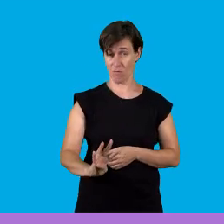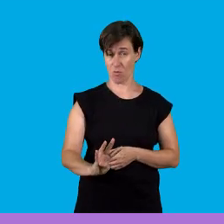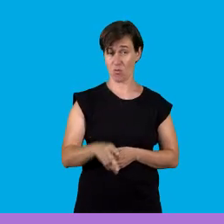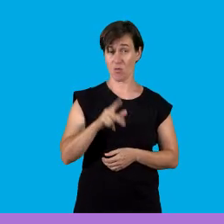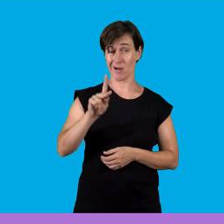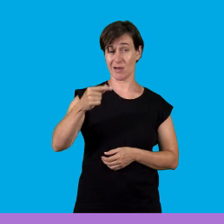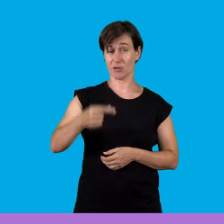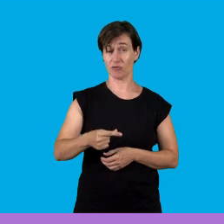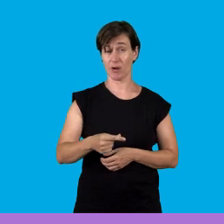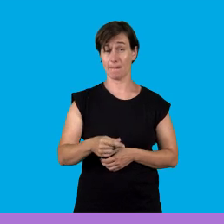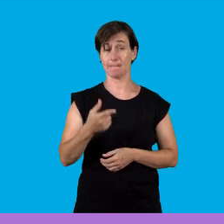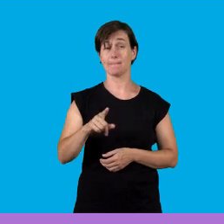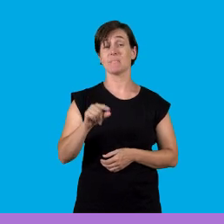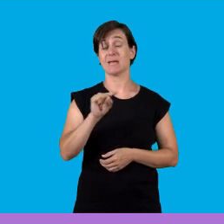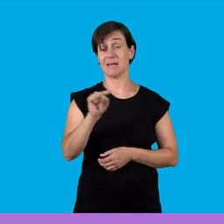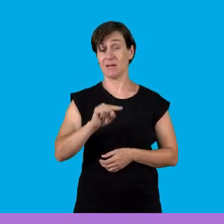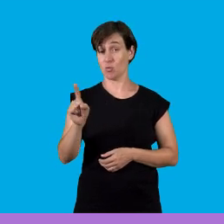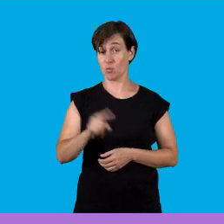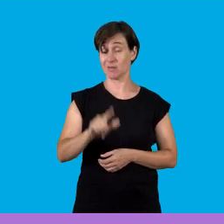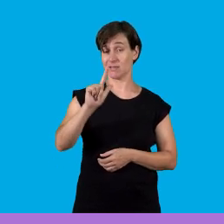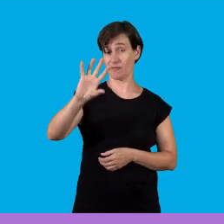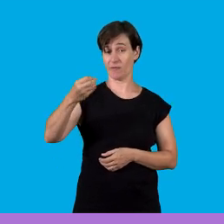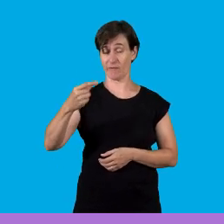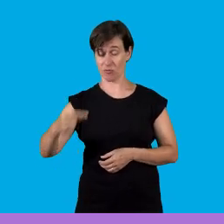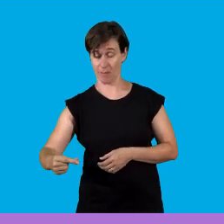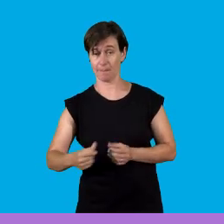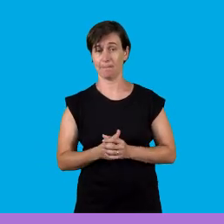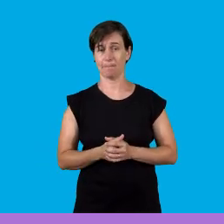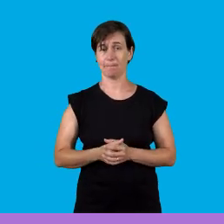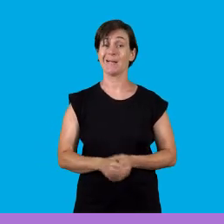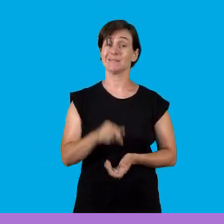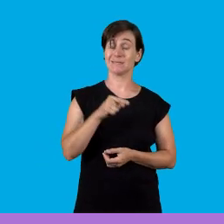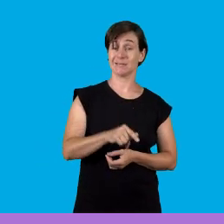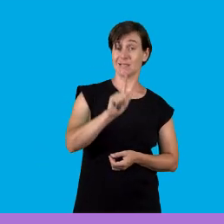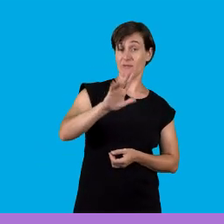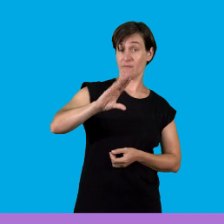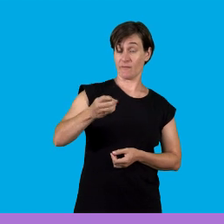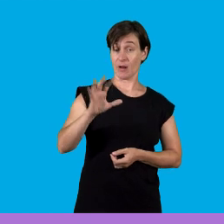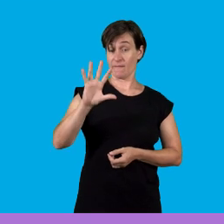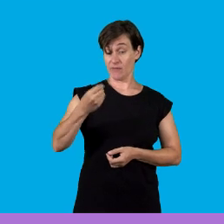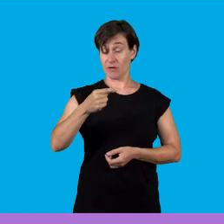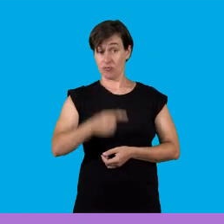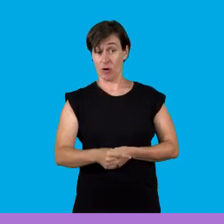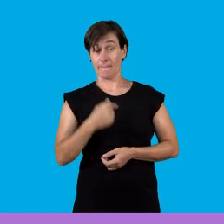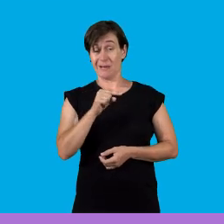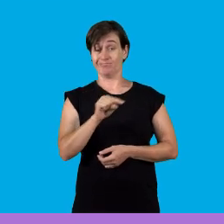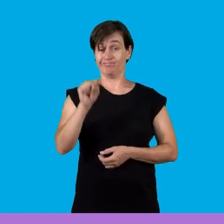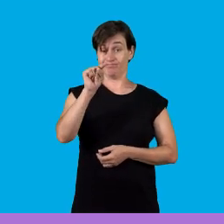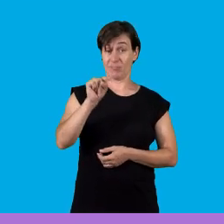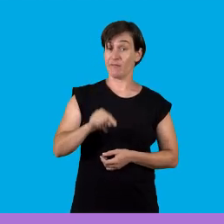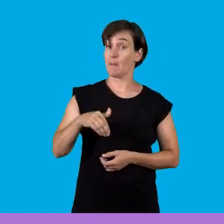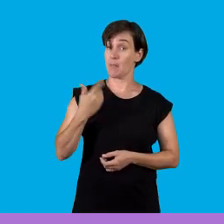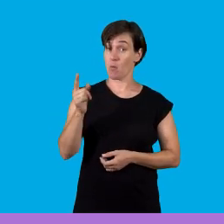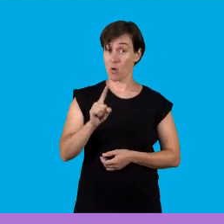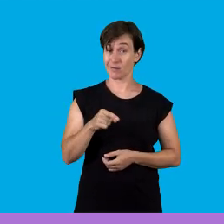equals then to 750 grams, right? So I take the 750 grams and I'll divide